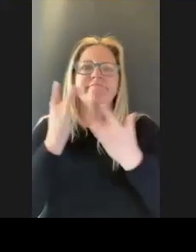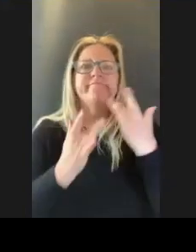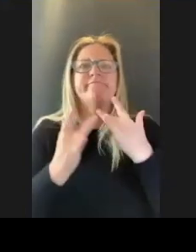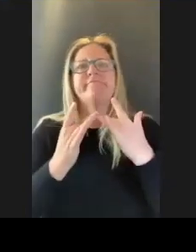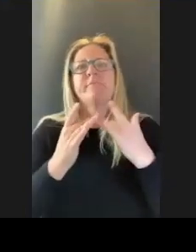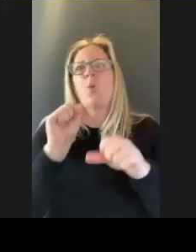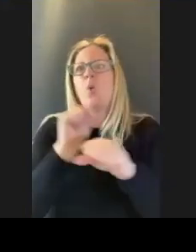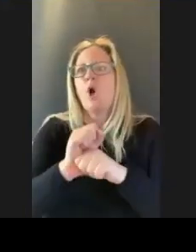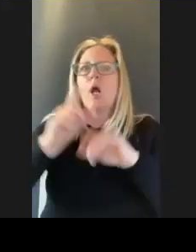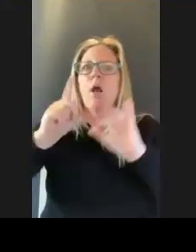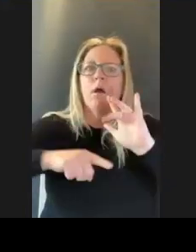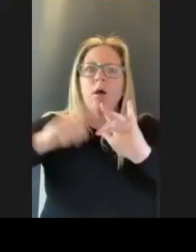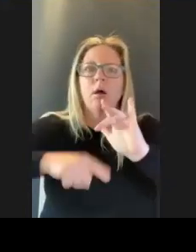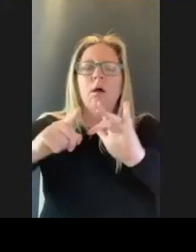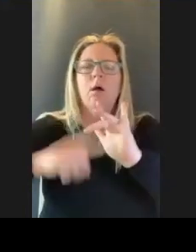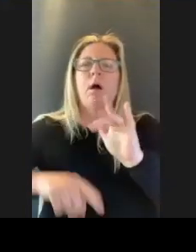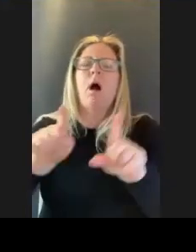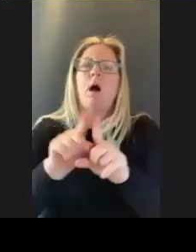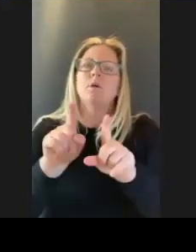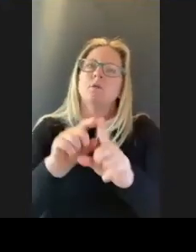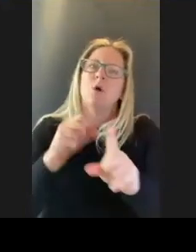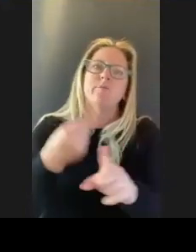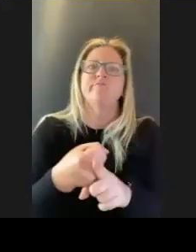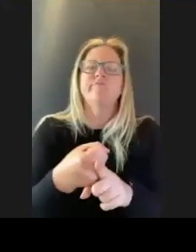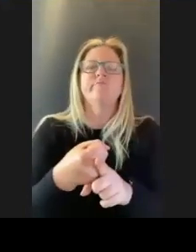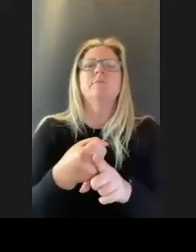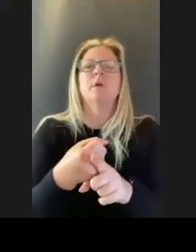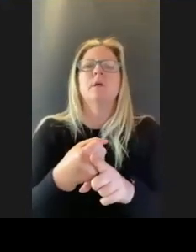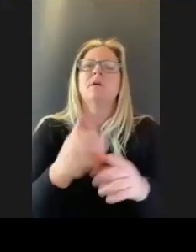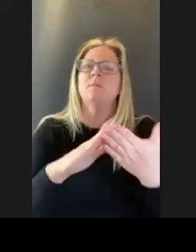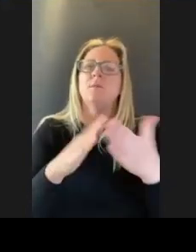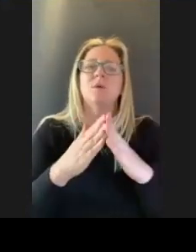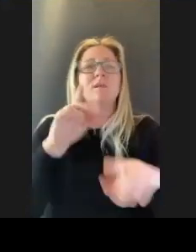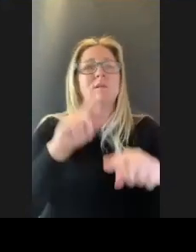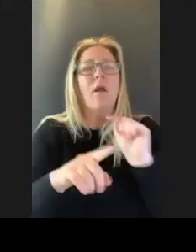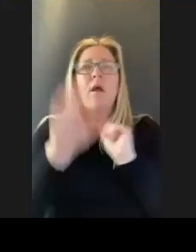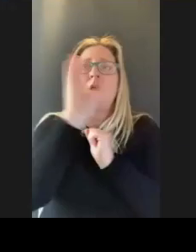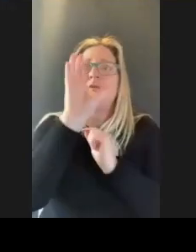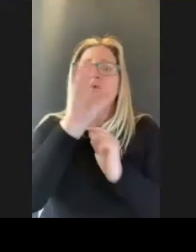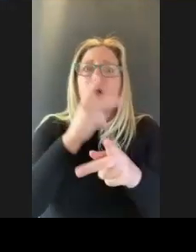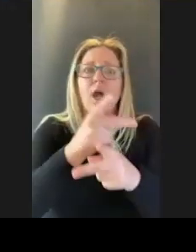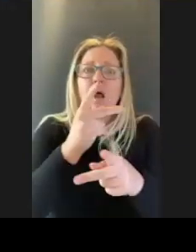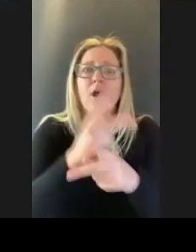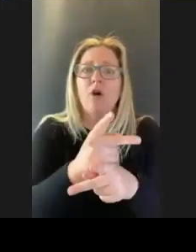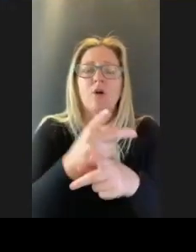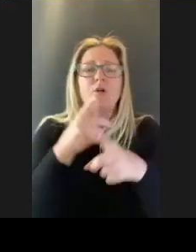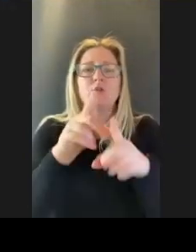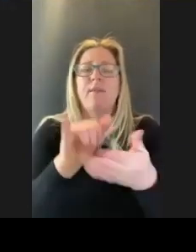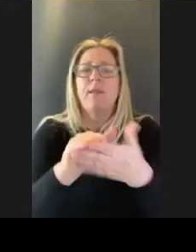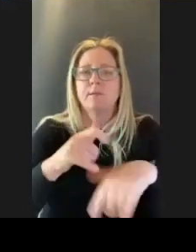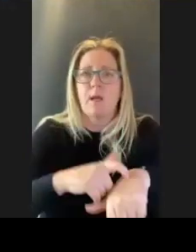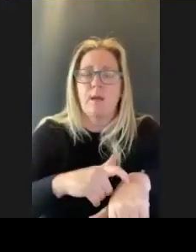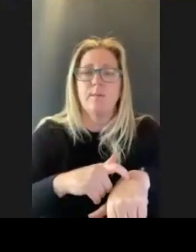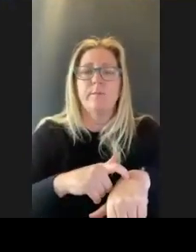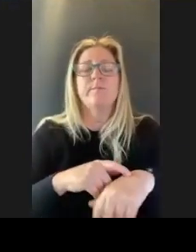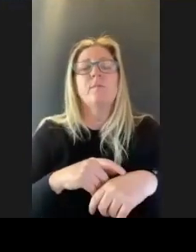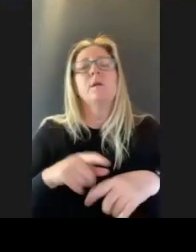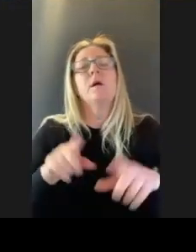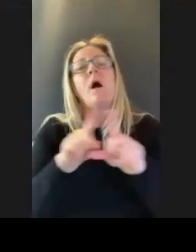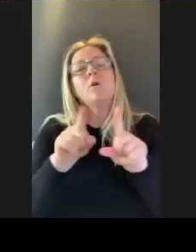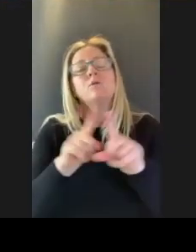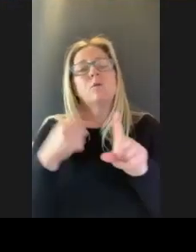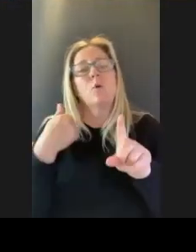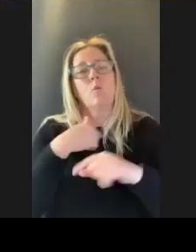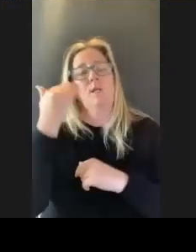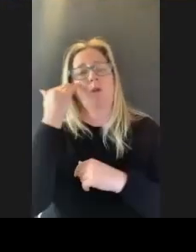also impact the ability for our communities to seek care during this time. Another thing we know is that communities